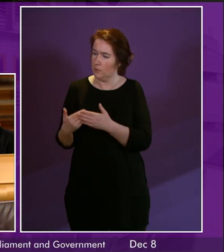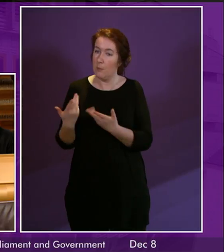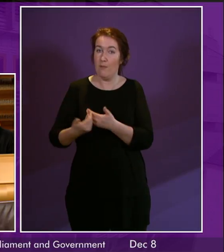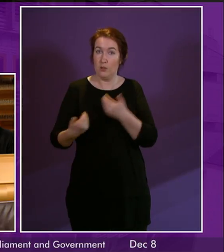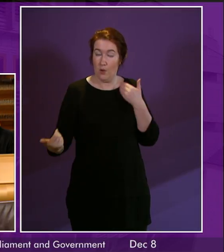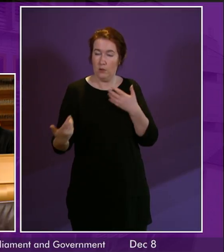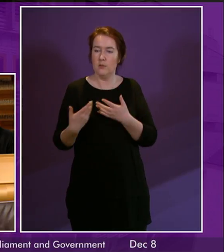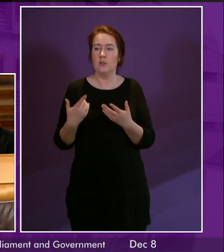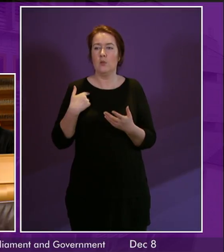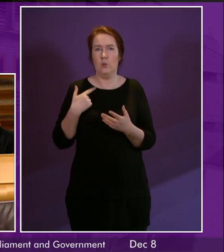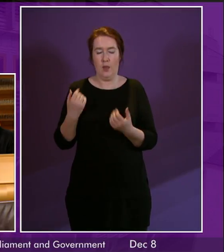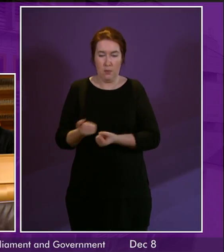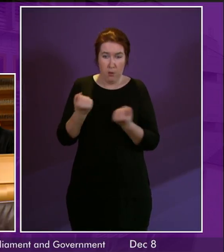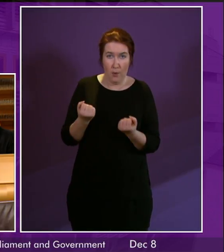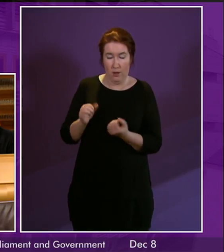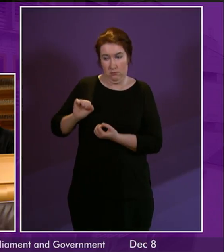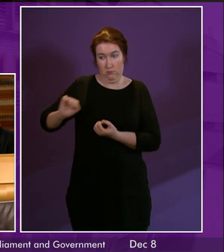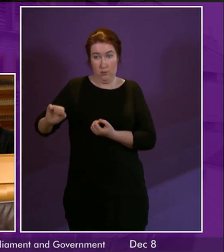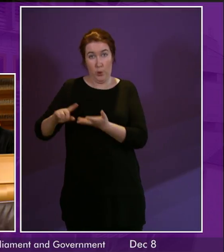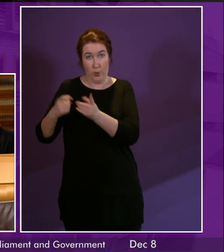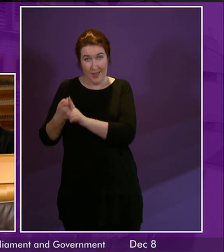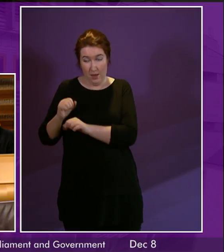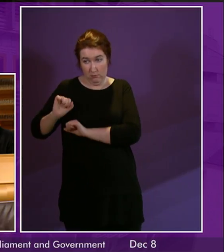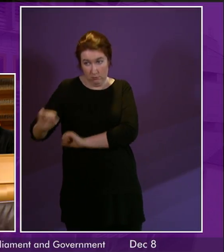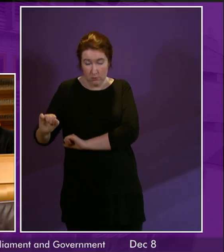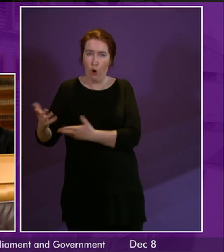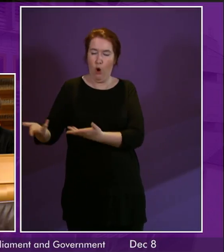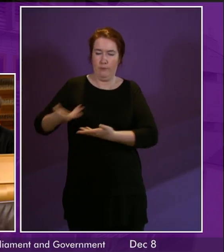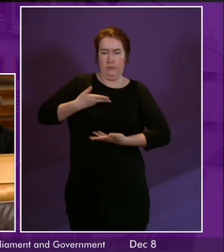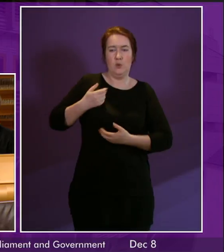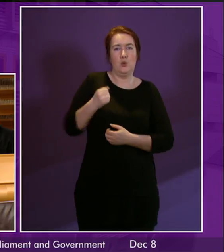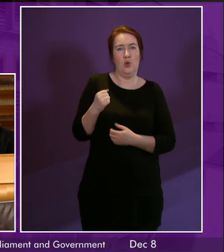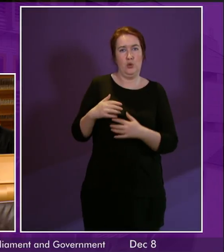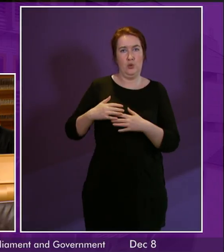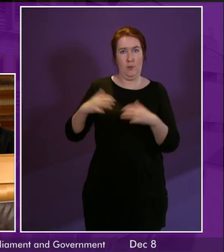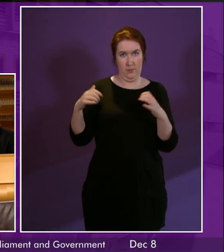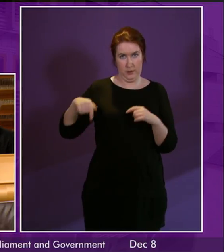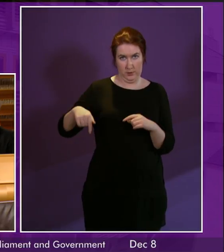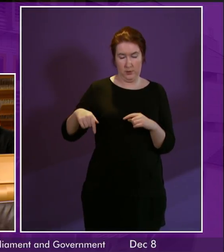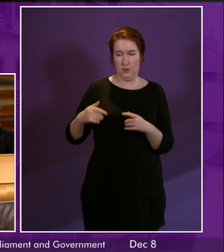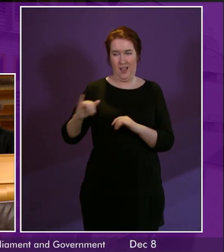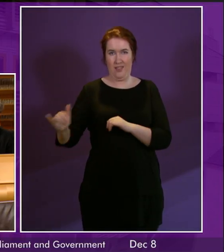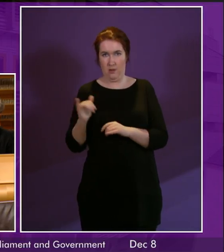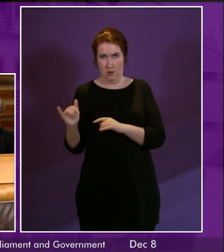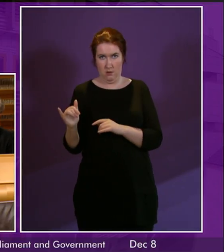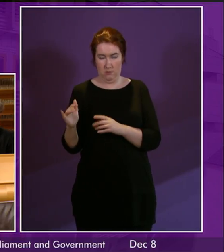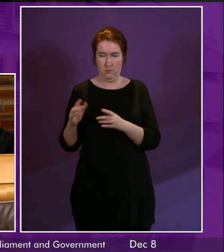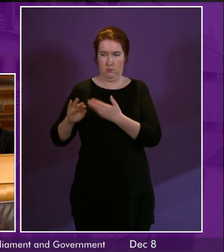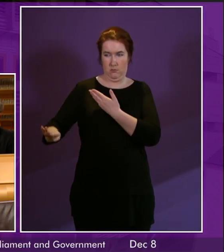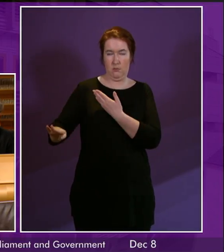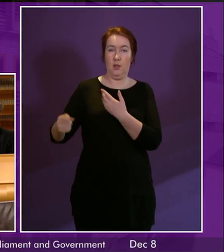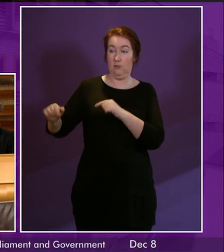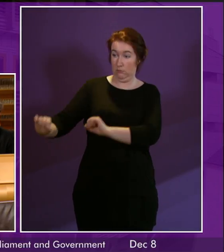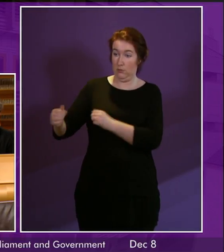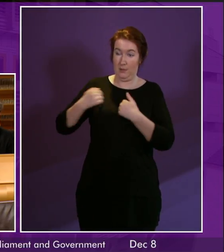have done as if a power is either reserved to Westminster or devolved to us. It's one or the other. But even if we did not